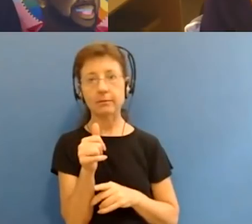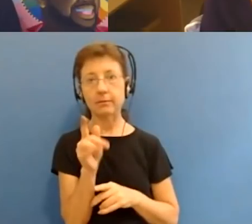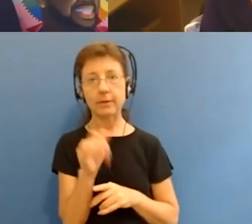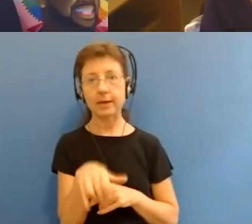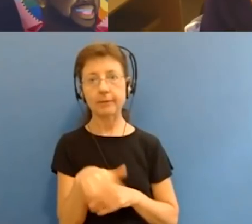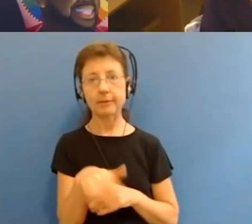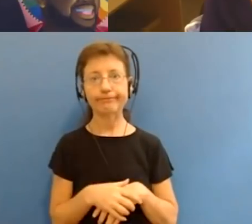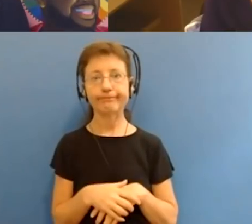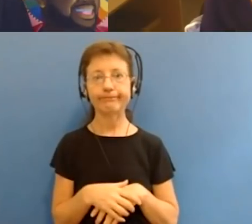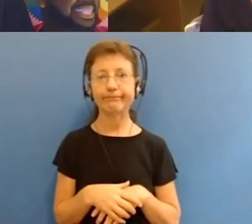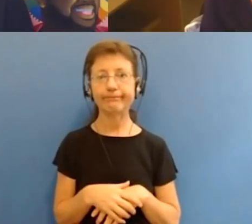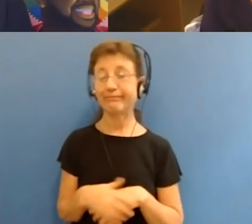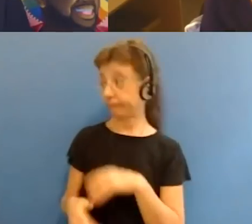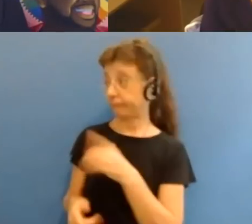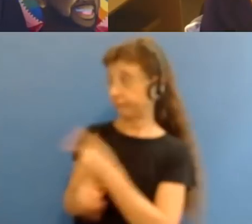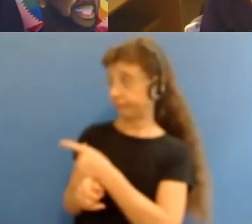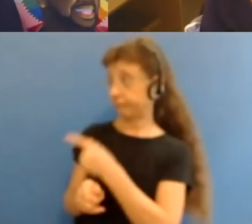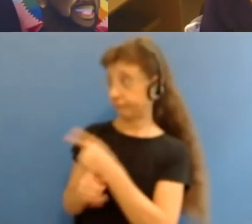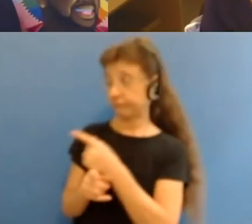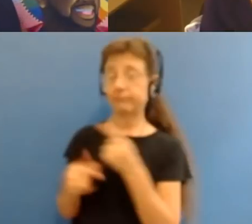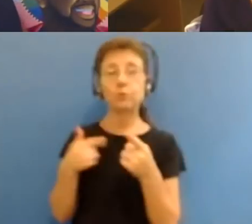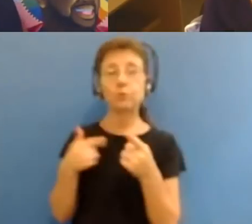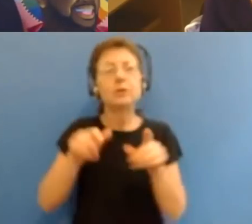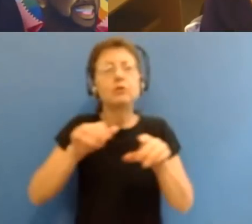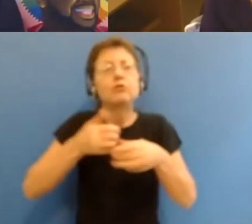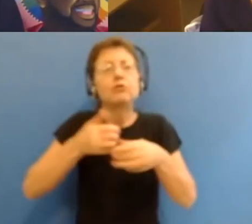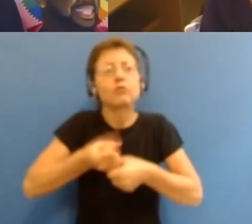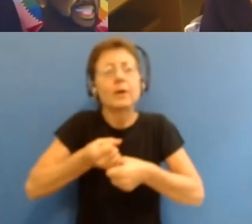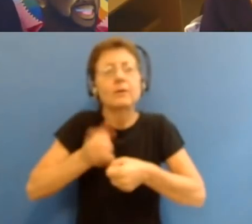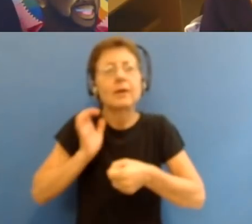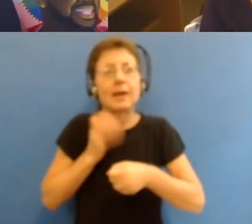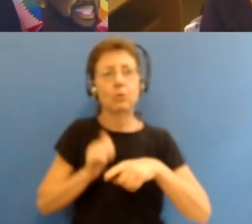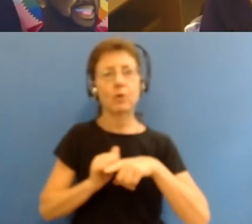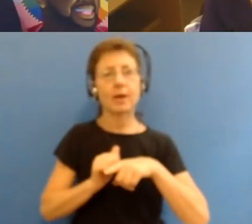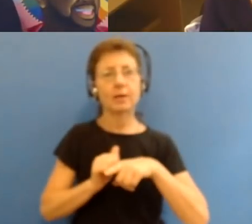So we just really have to trust our practice, and we have to sit with discomfort.